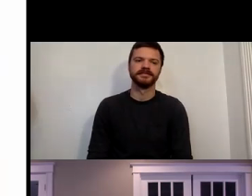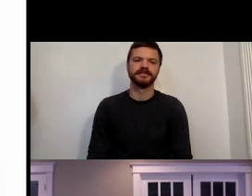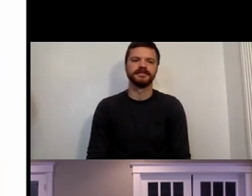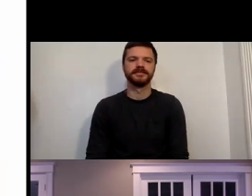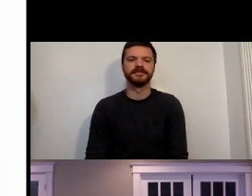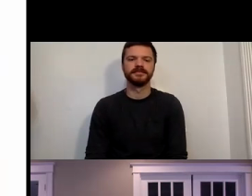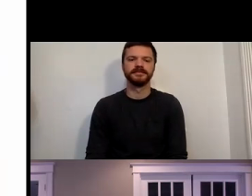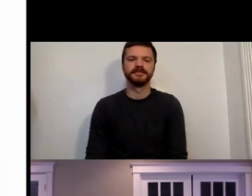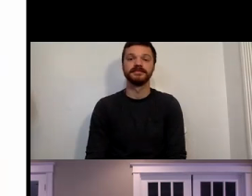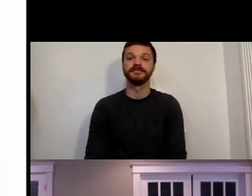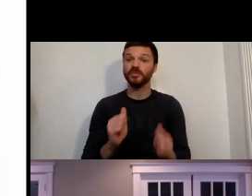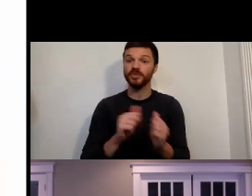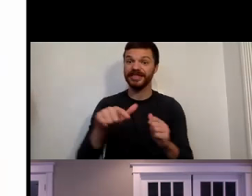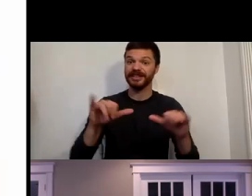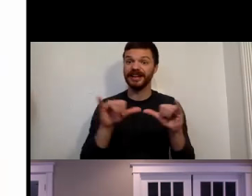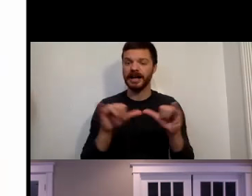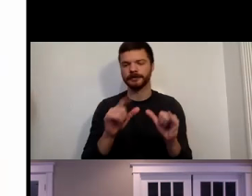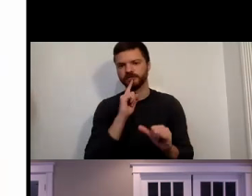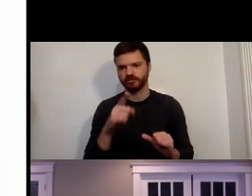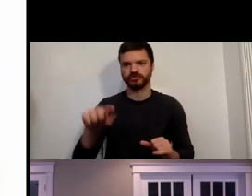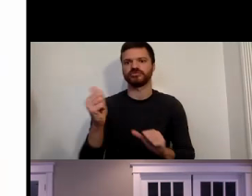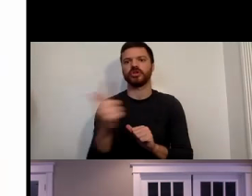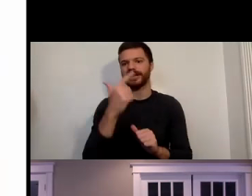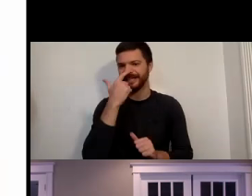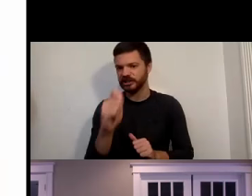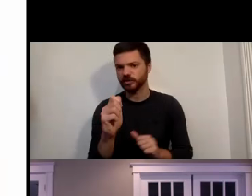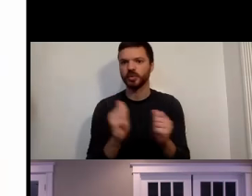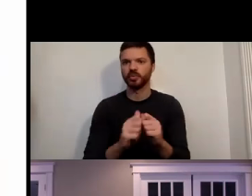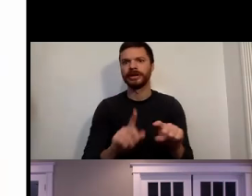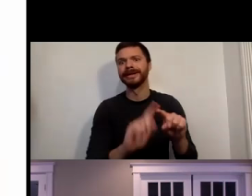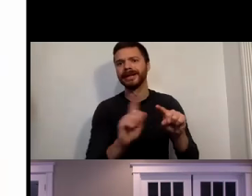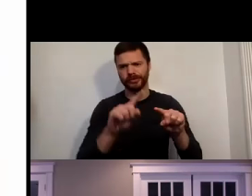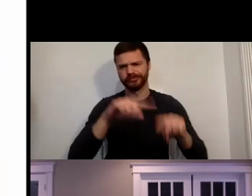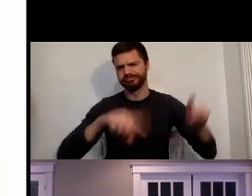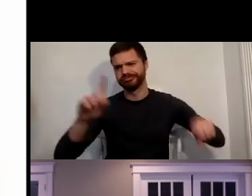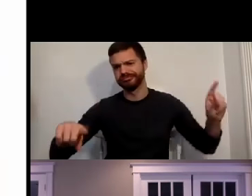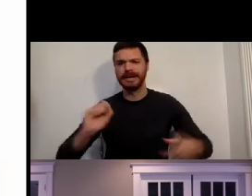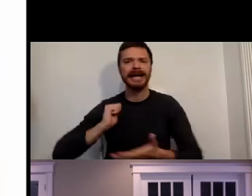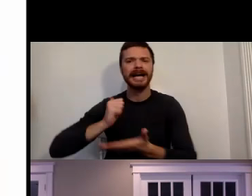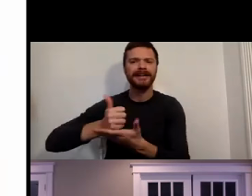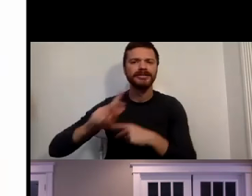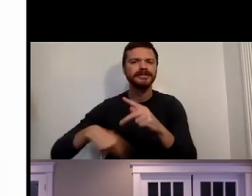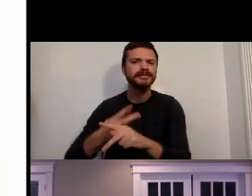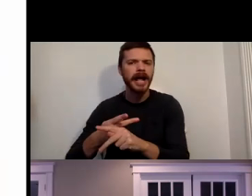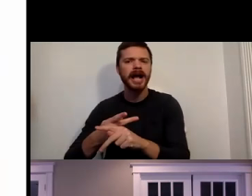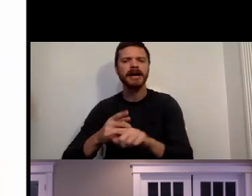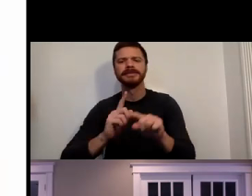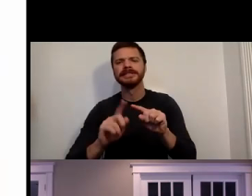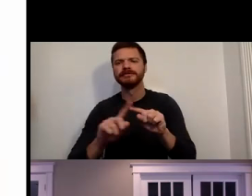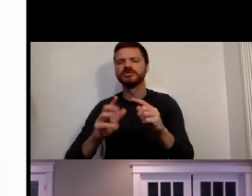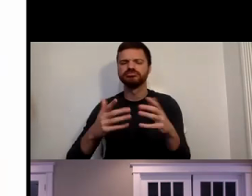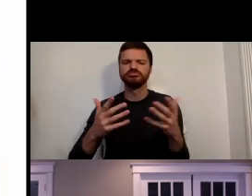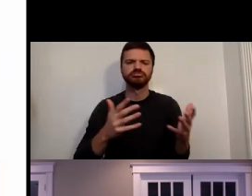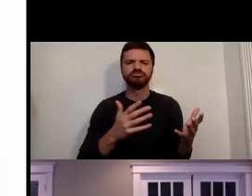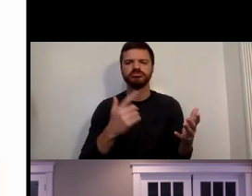in a group of this size, I know that all of you are interested in a wide array of interventions that could be implemented to